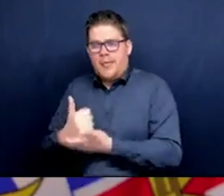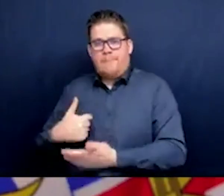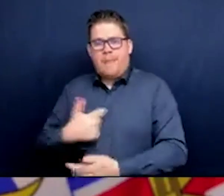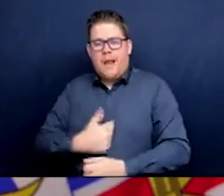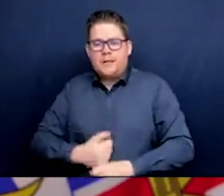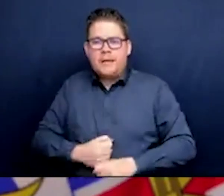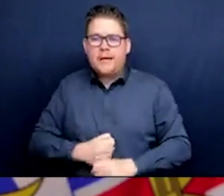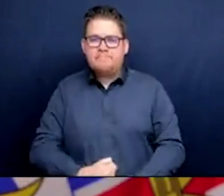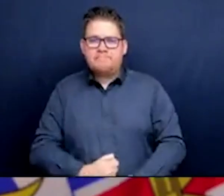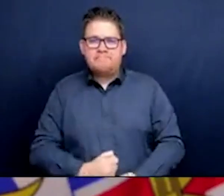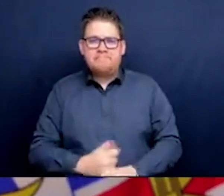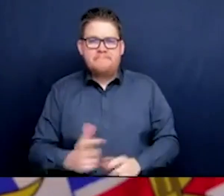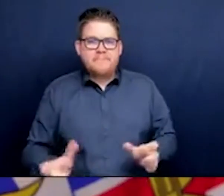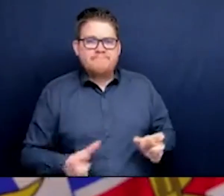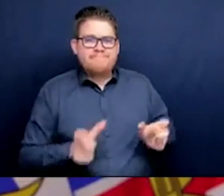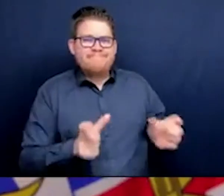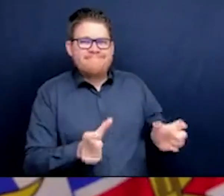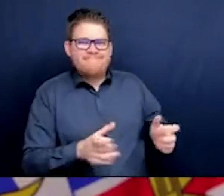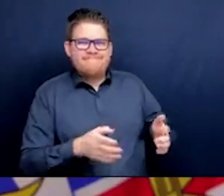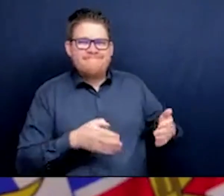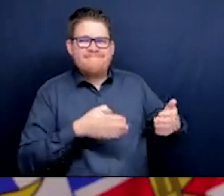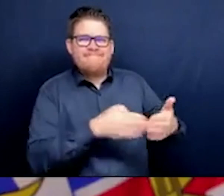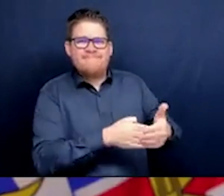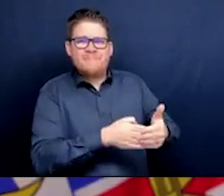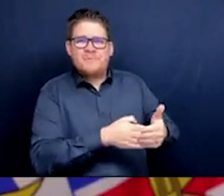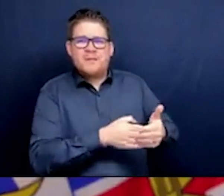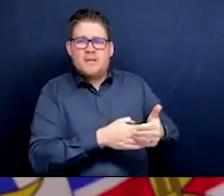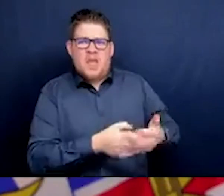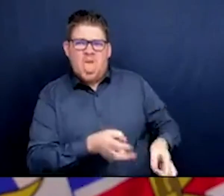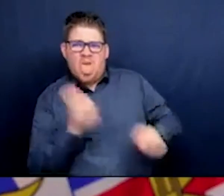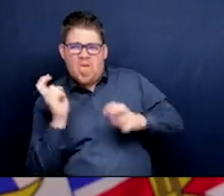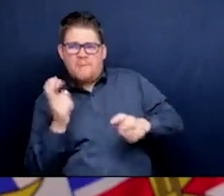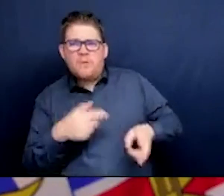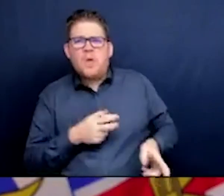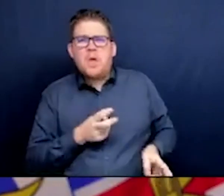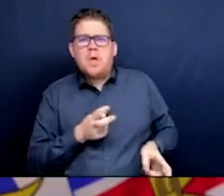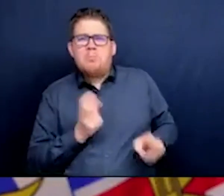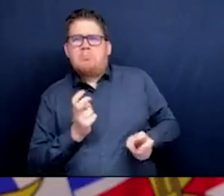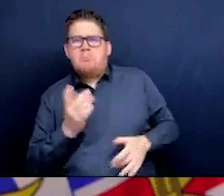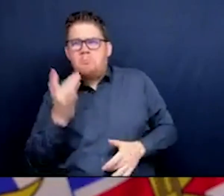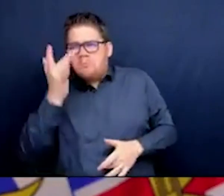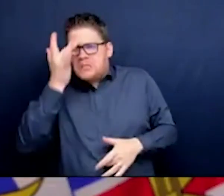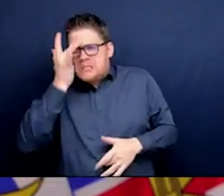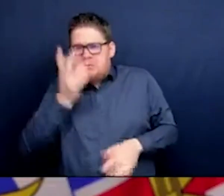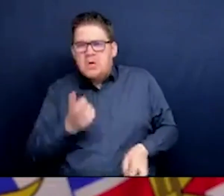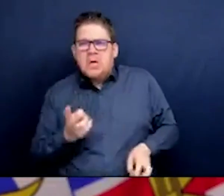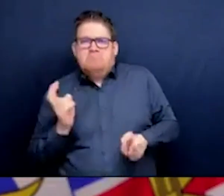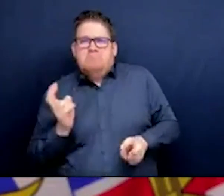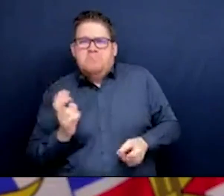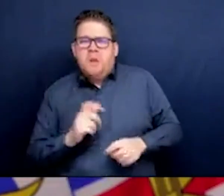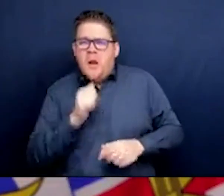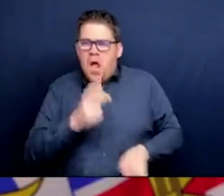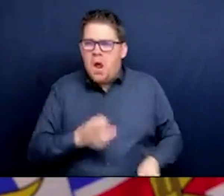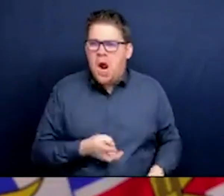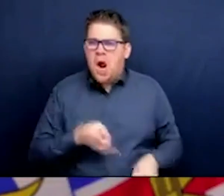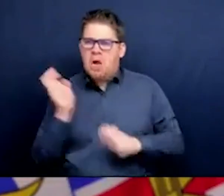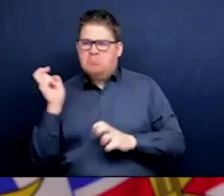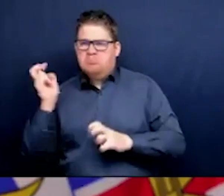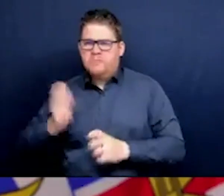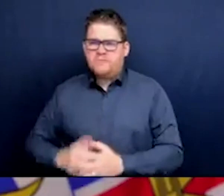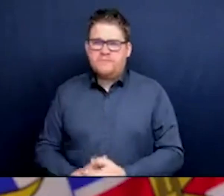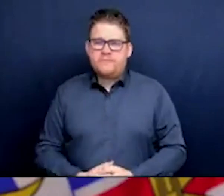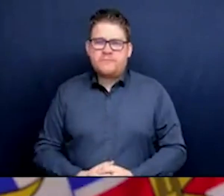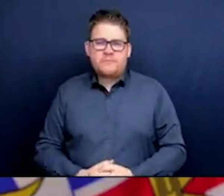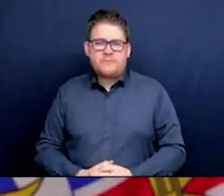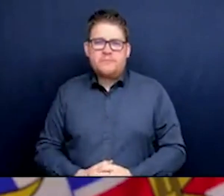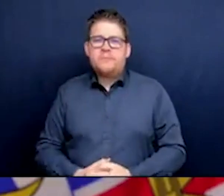severe disease and protects you from some of the long-term complications of COVID-19 that we are seeing even young people with milder